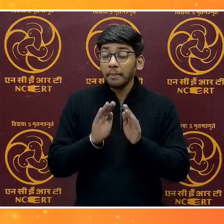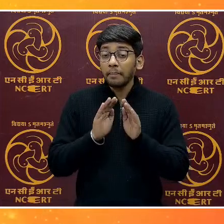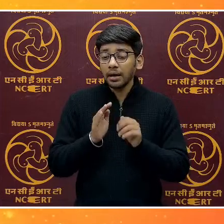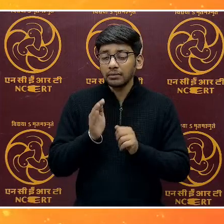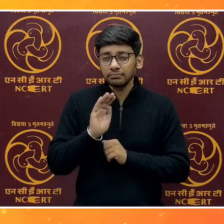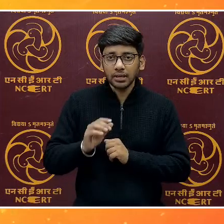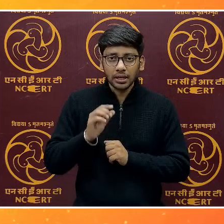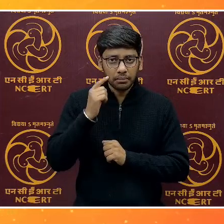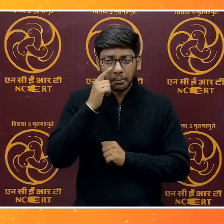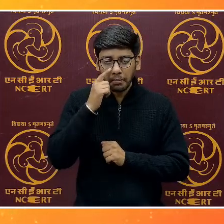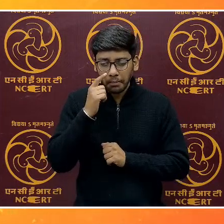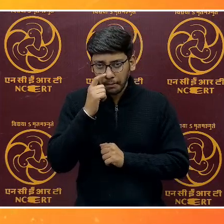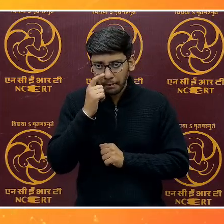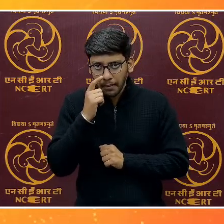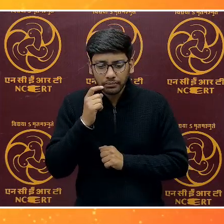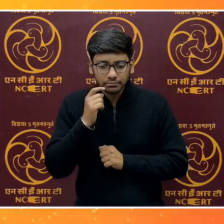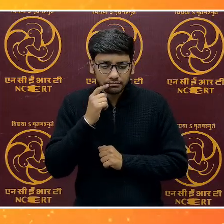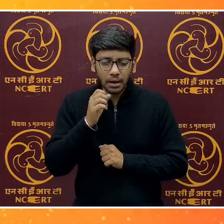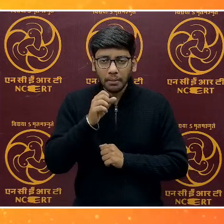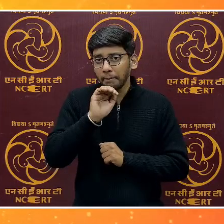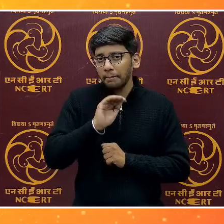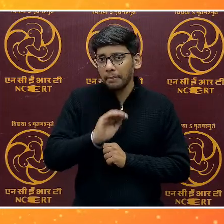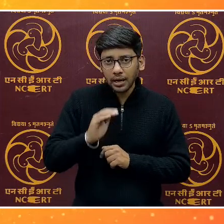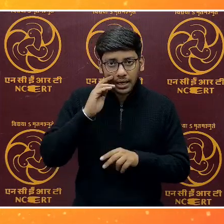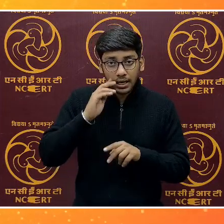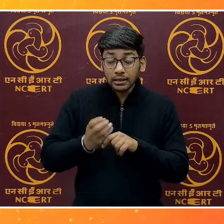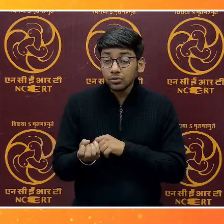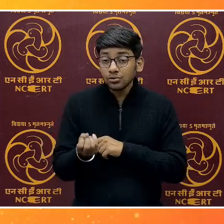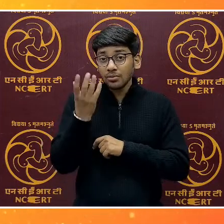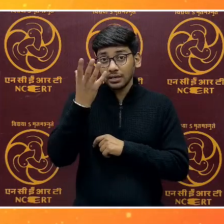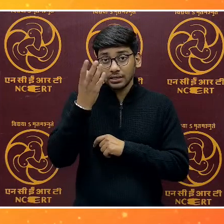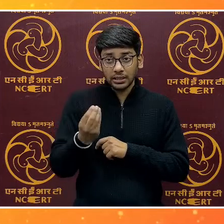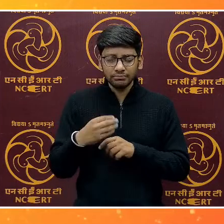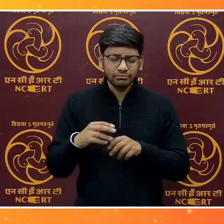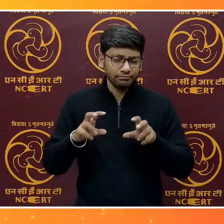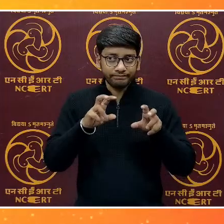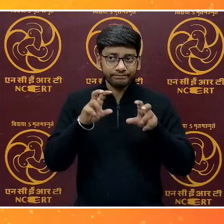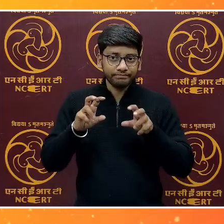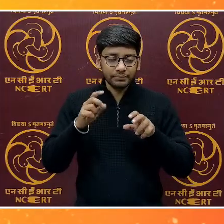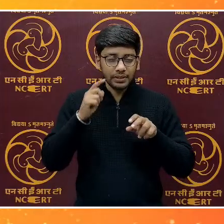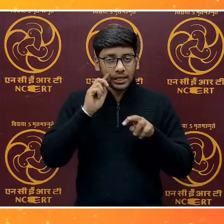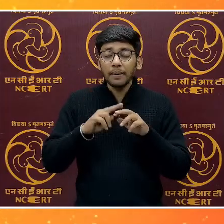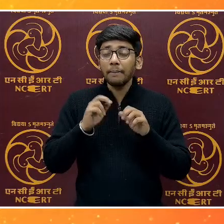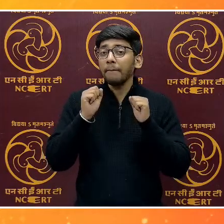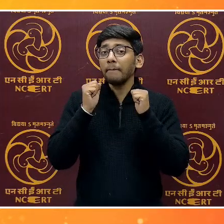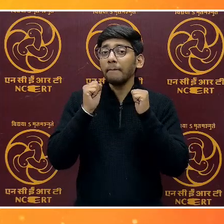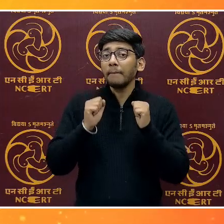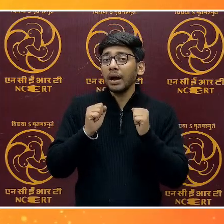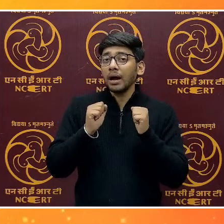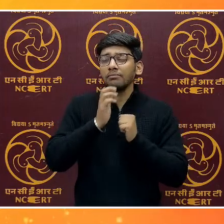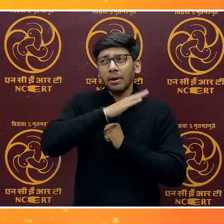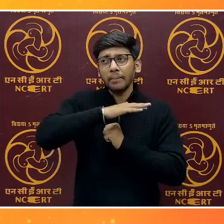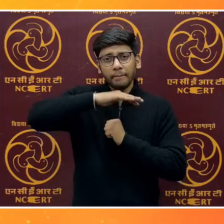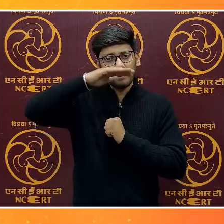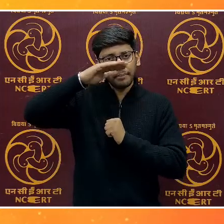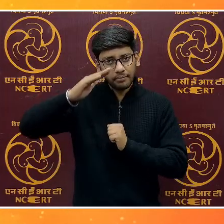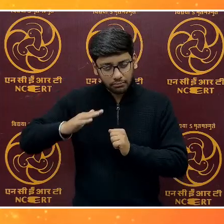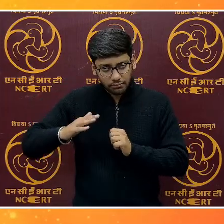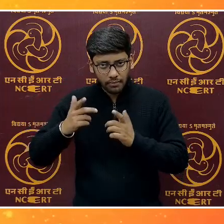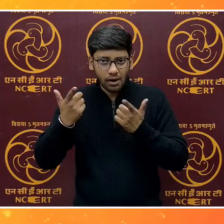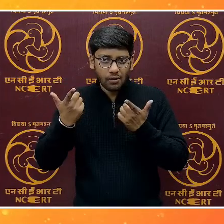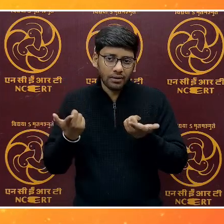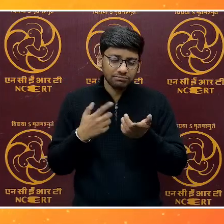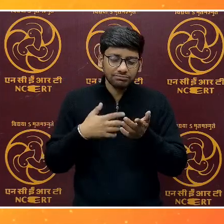wondering about all these things about day and night. Right. And she's sitting on a mountain or a small boulder, I would